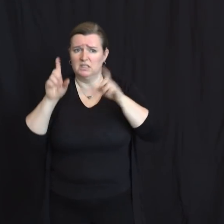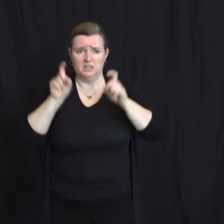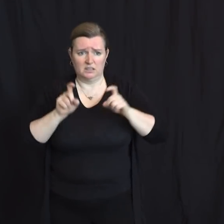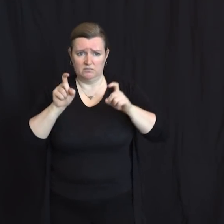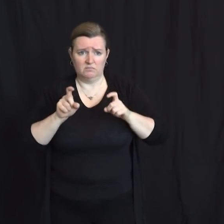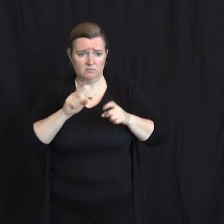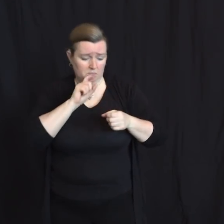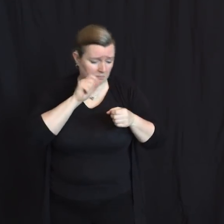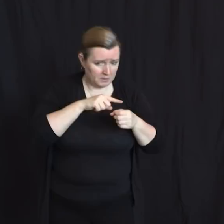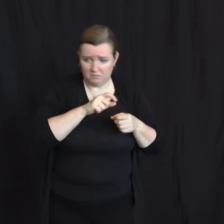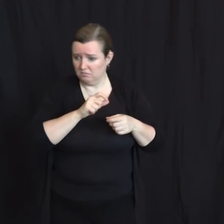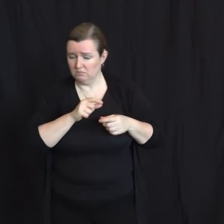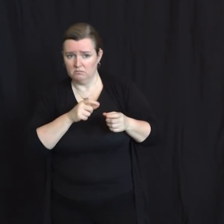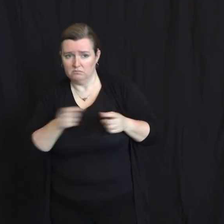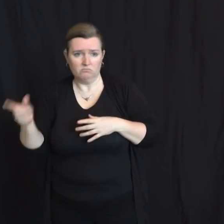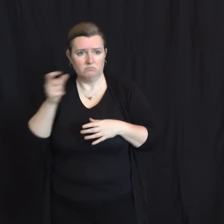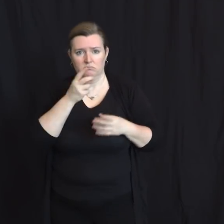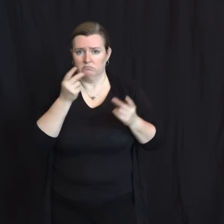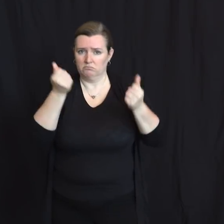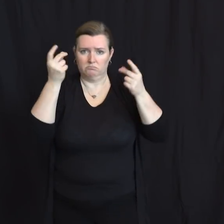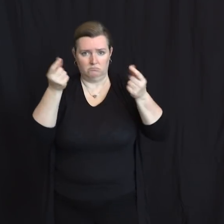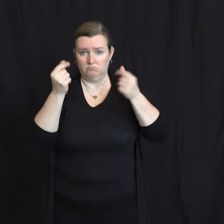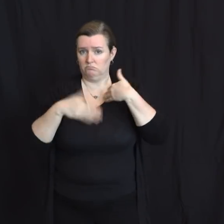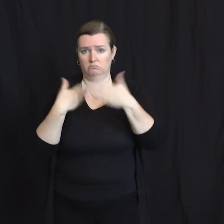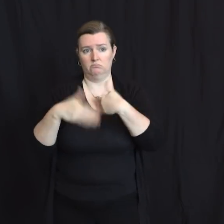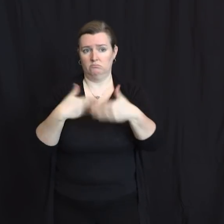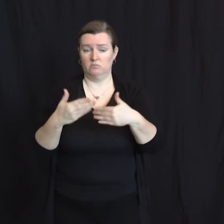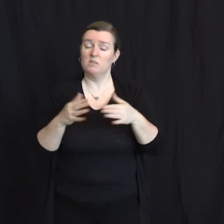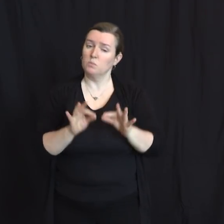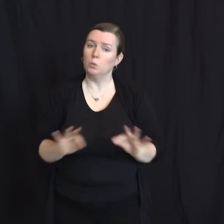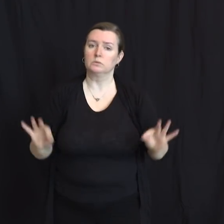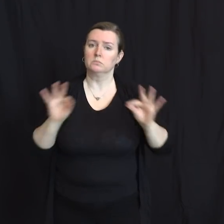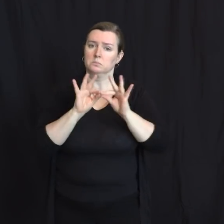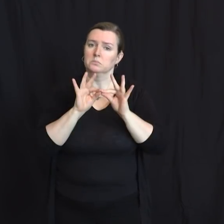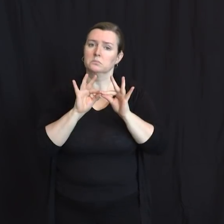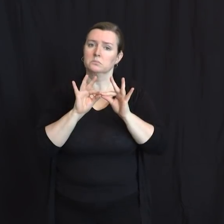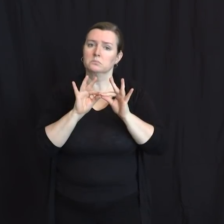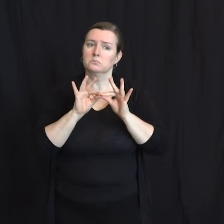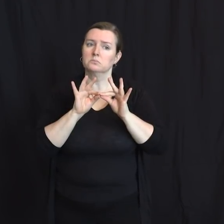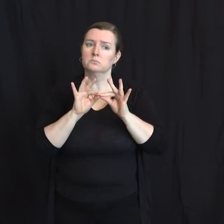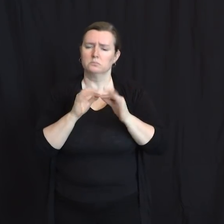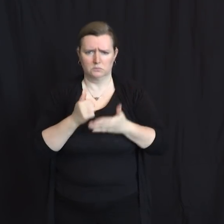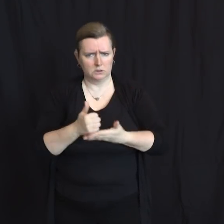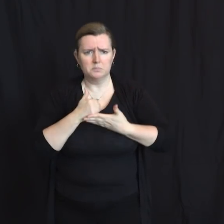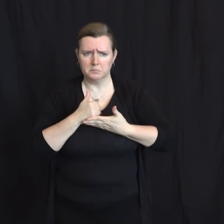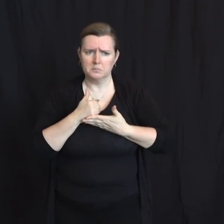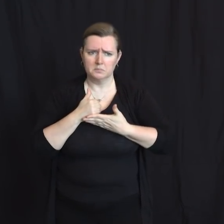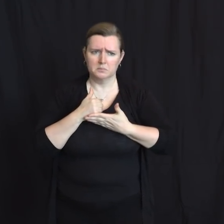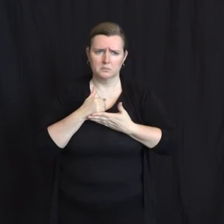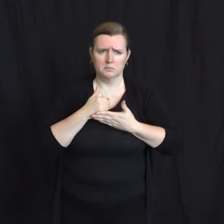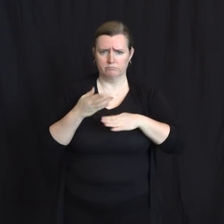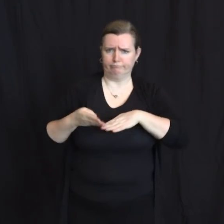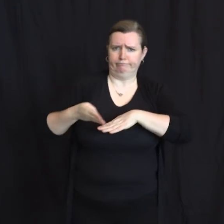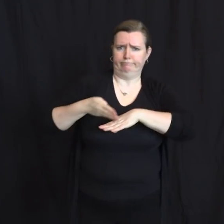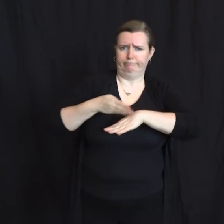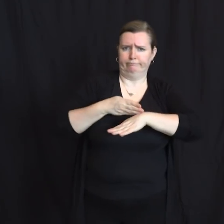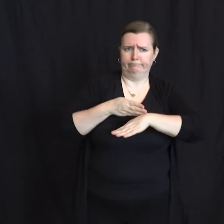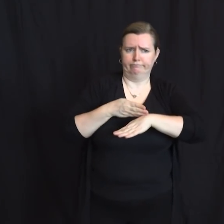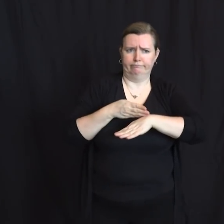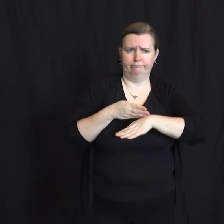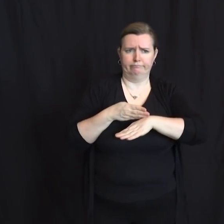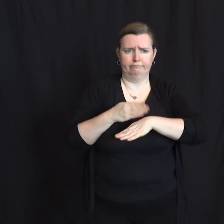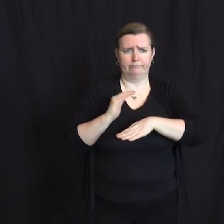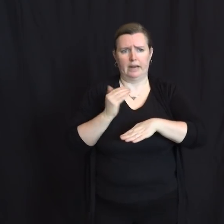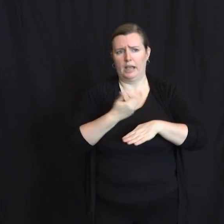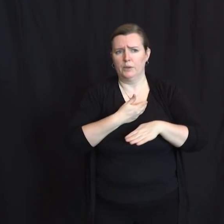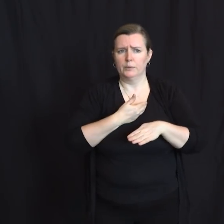less invasive, these are all characteristics of the tests themselves that will help improve whatever testing strategy that